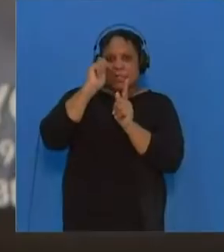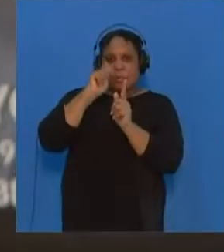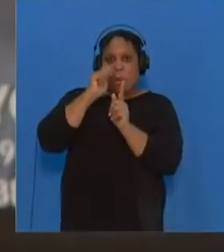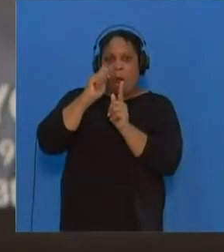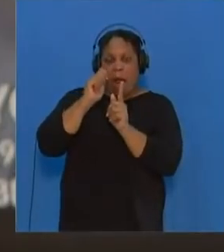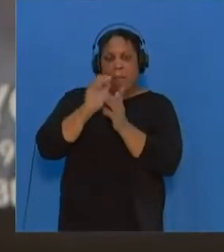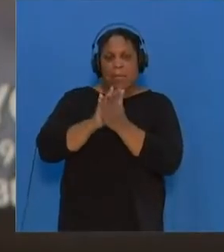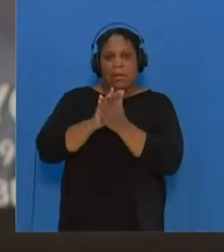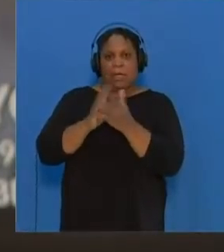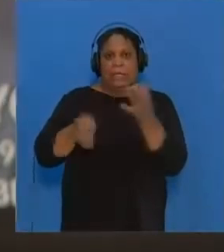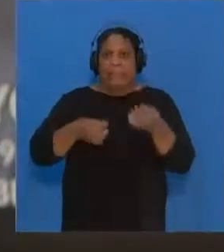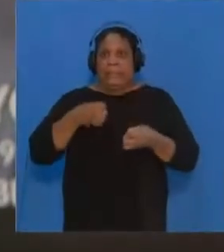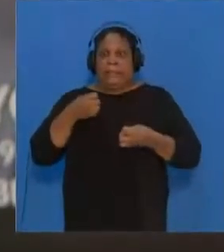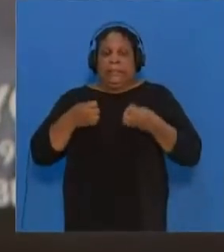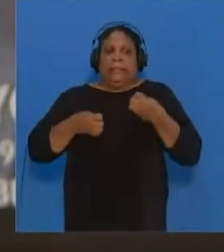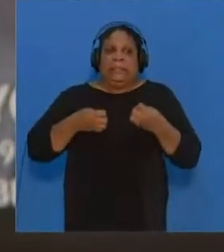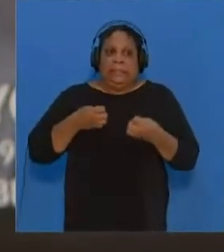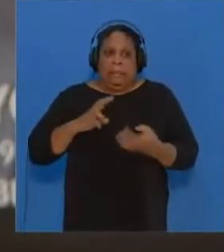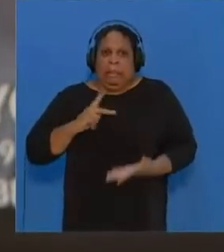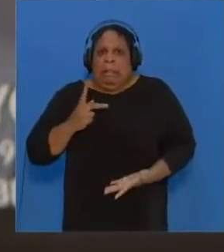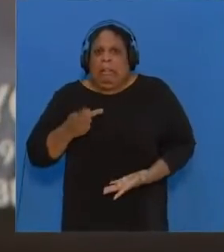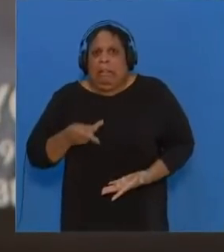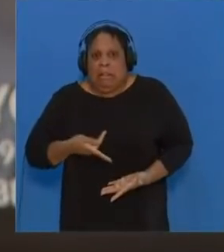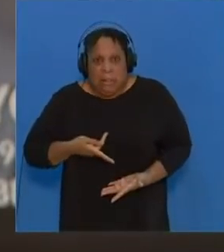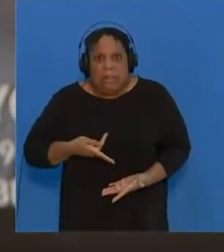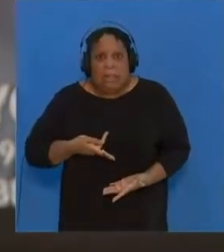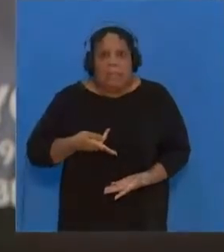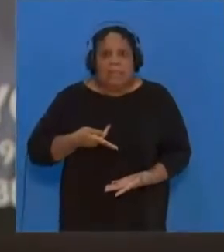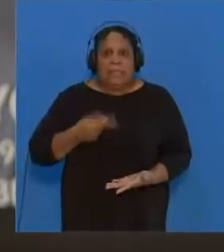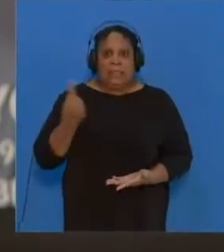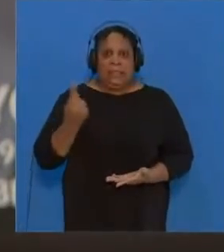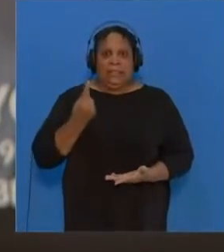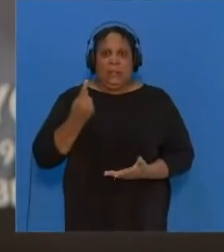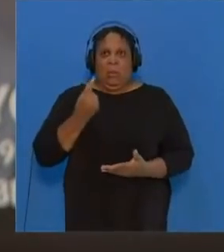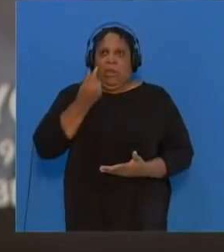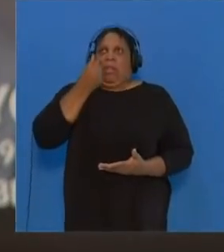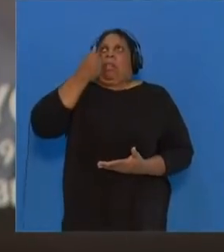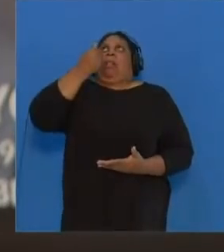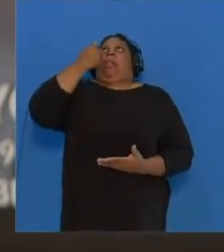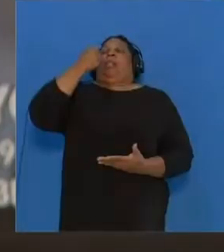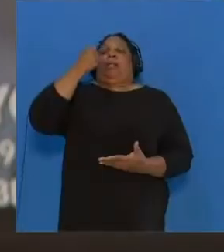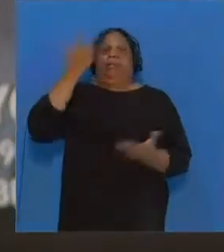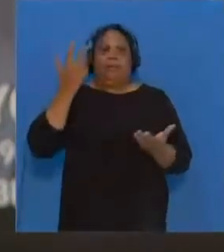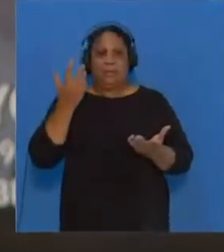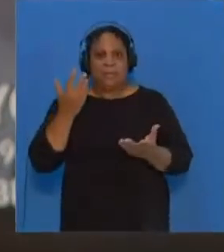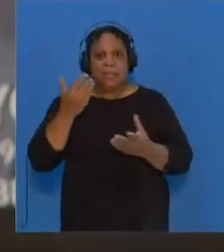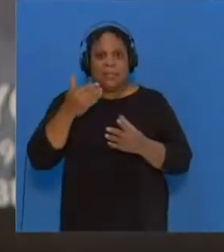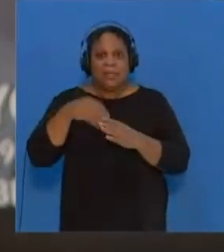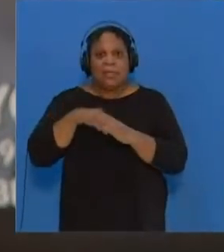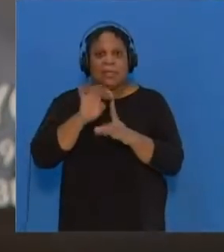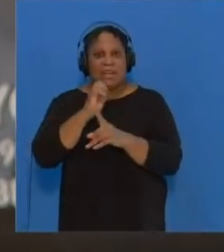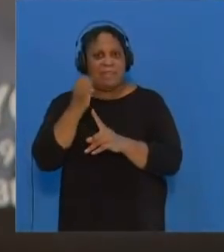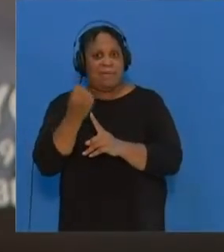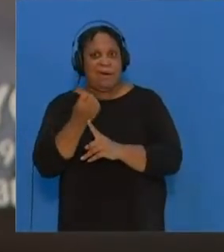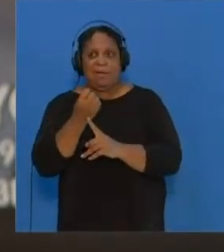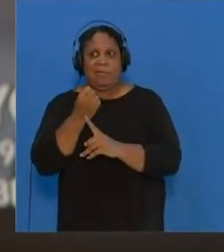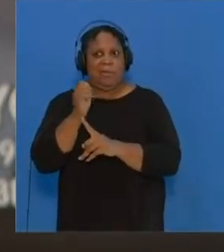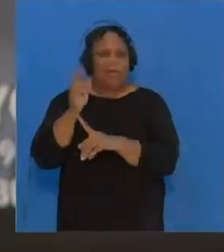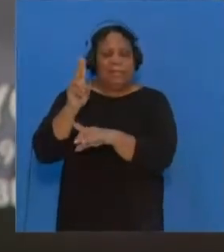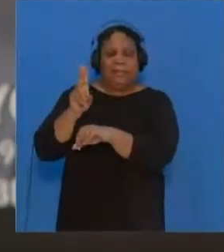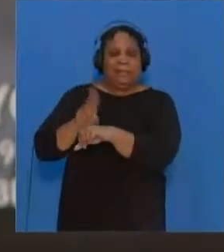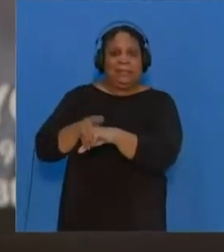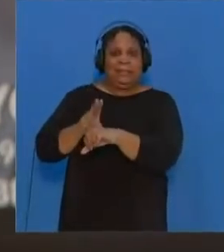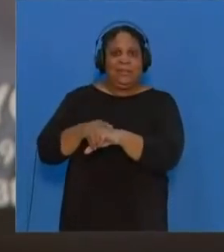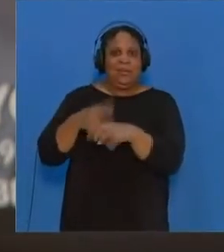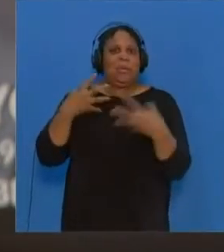the emotional trauma of having a somewhat invasive procedure in an environment that is not their